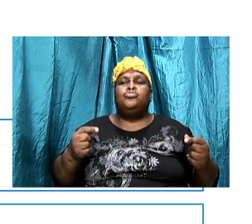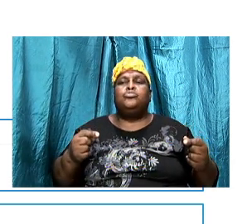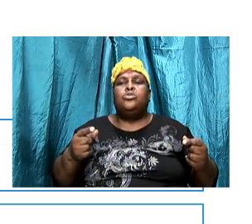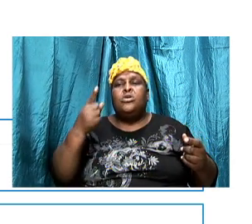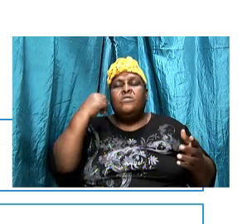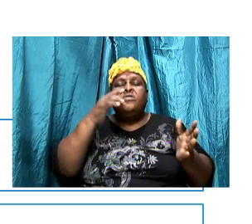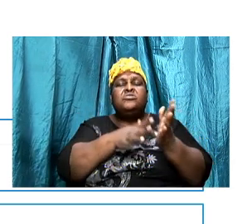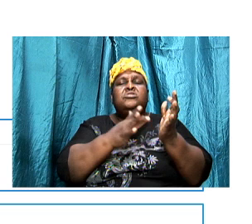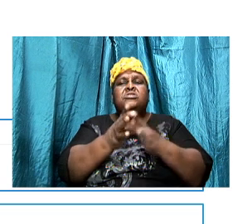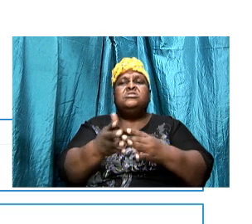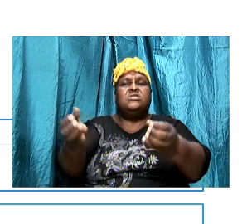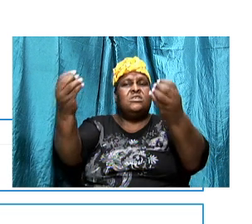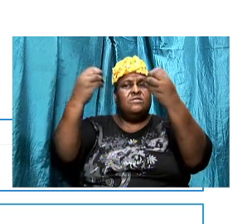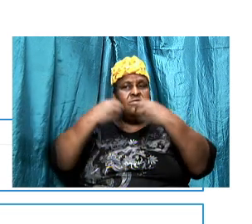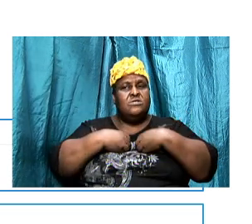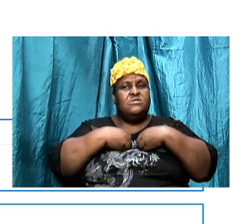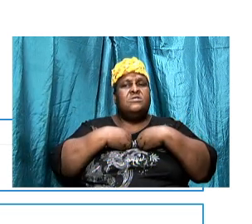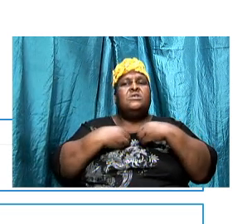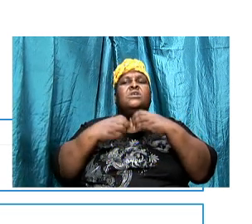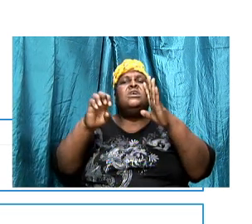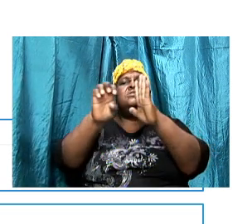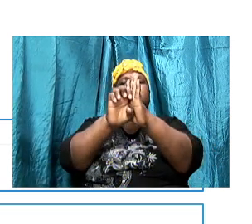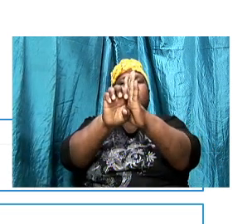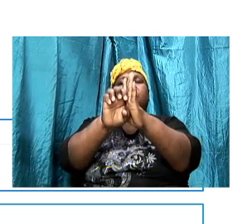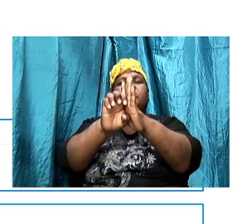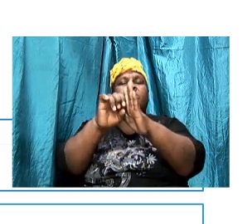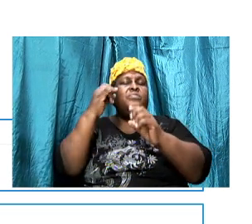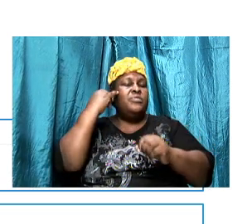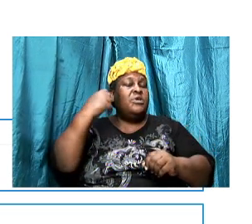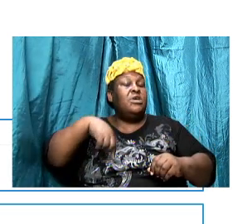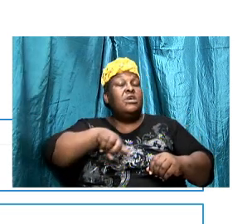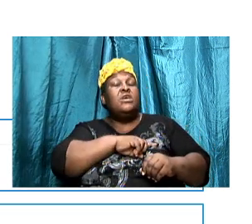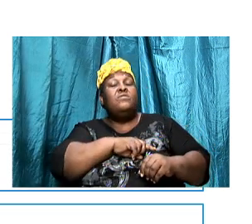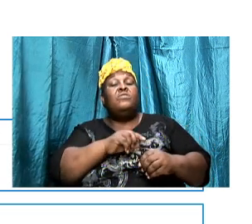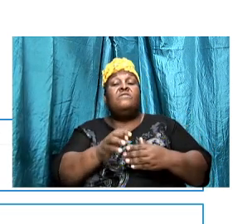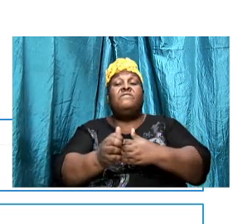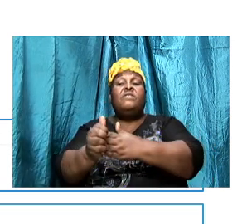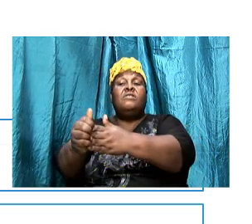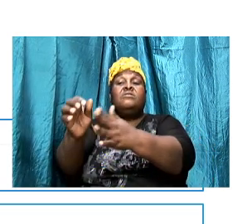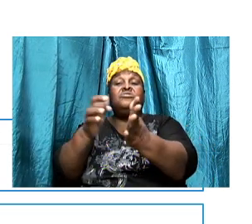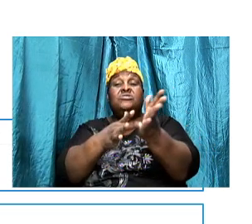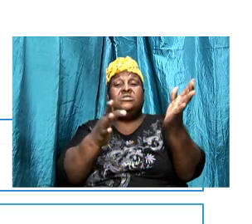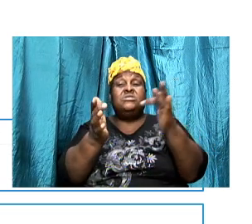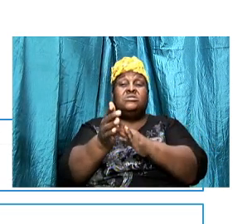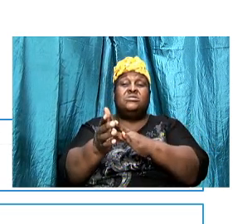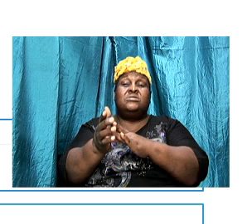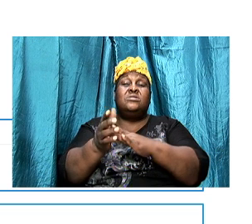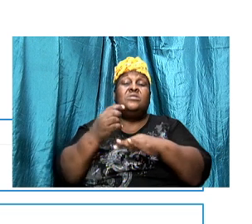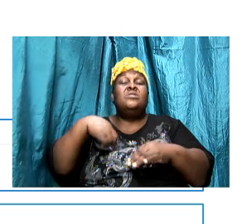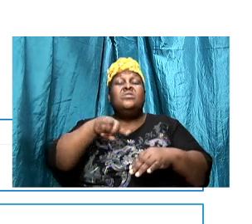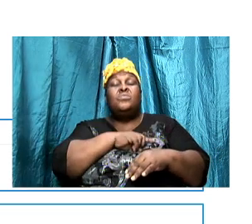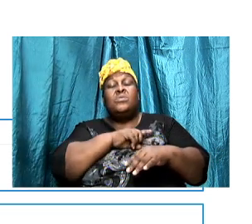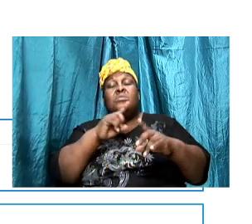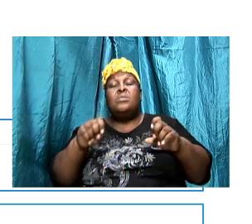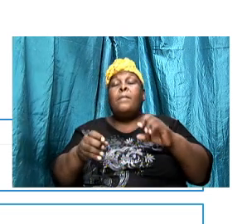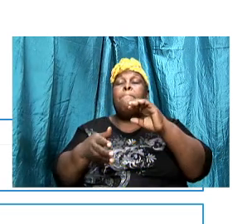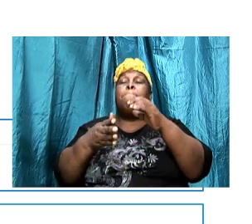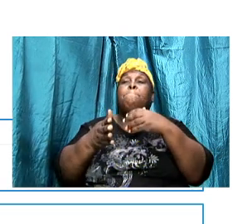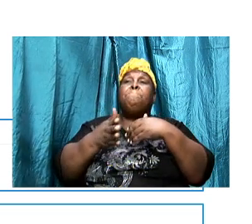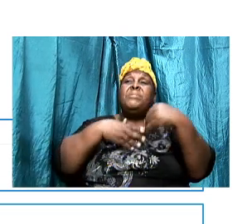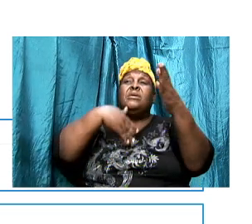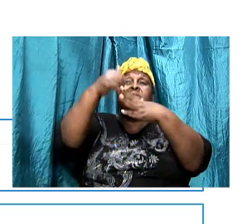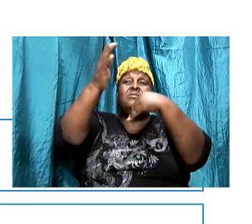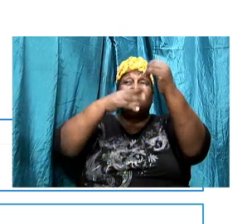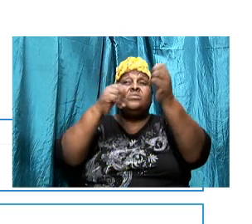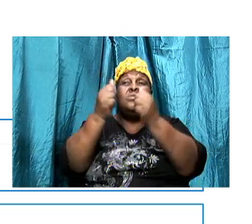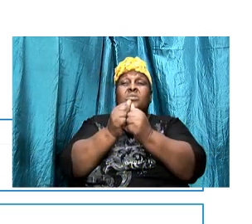the example. And so if we should follow him, then we will be building with